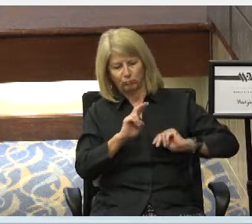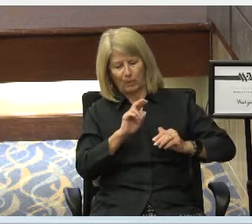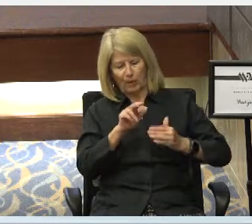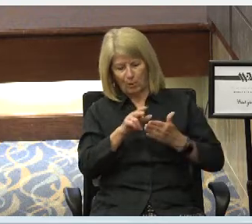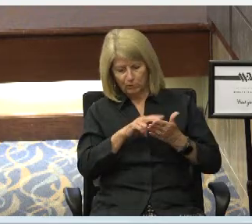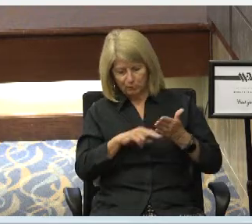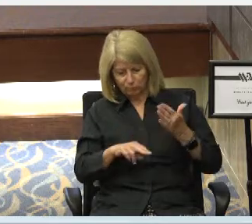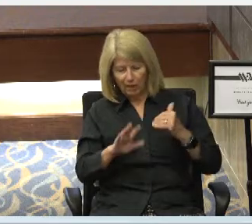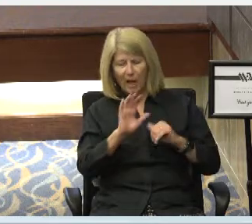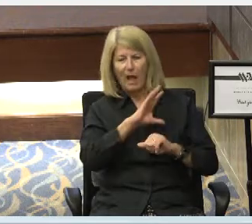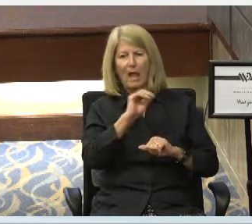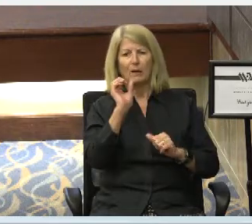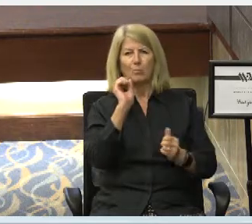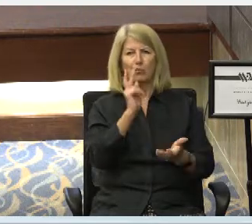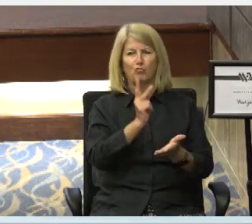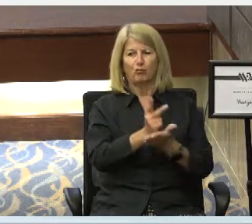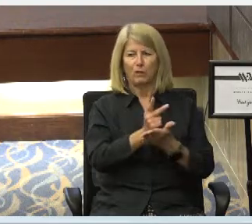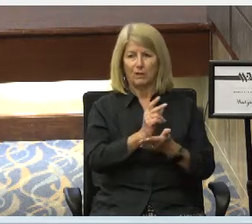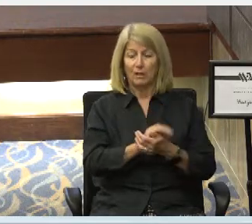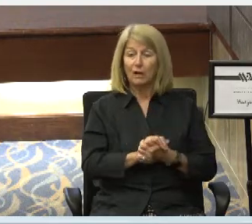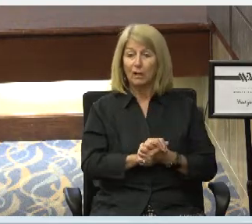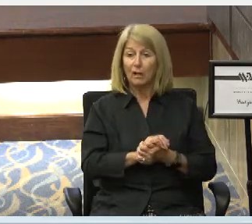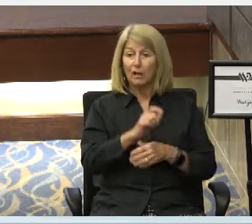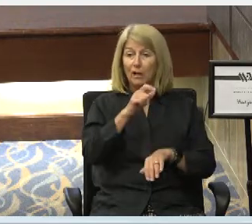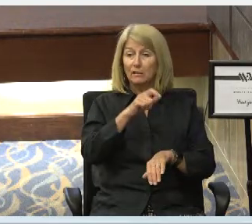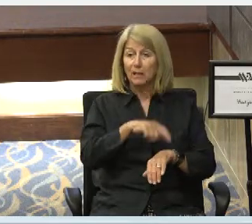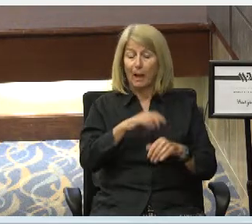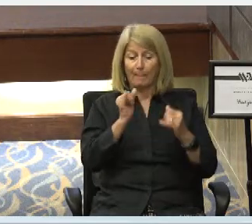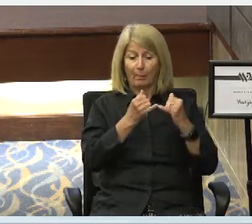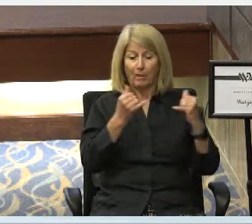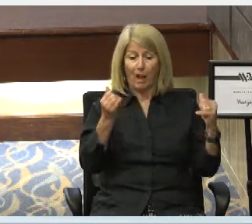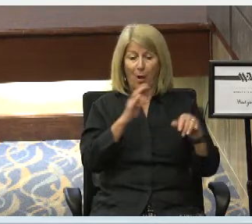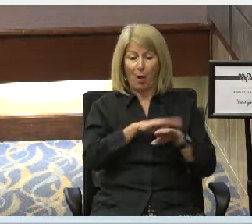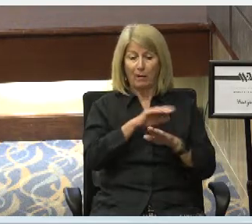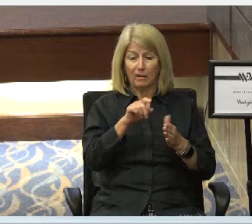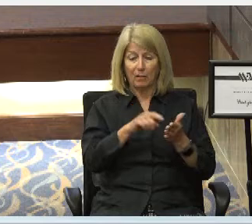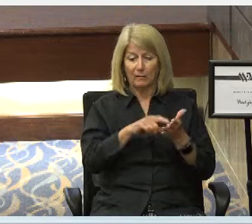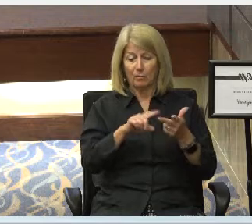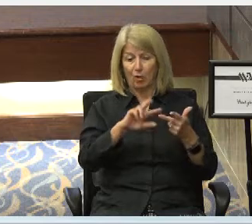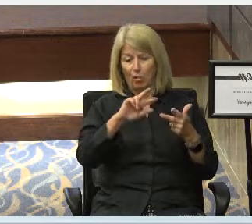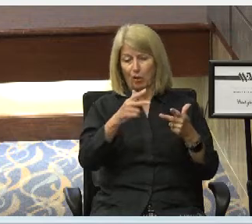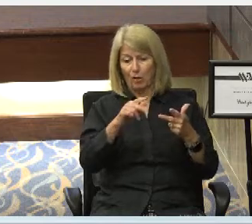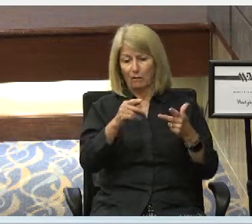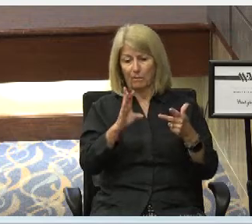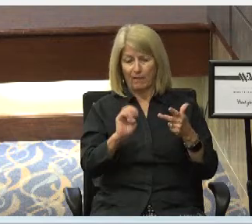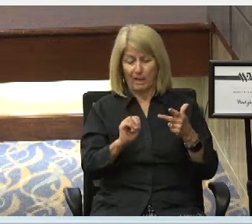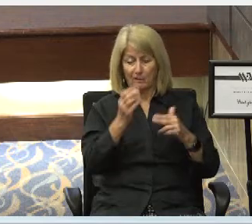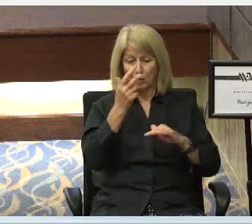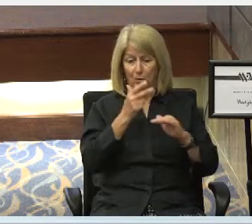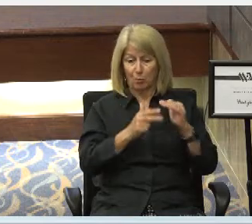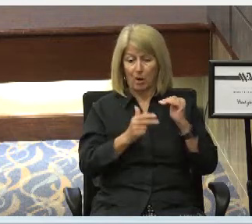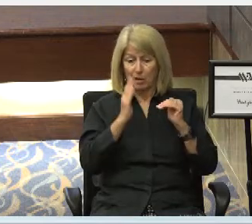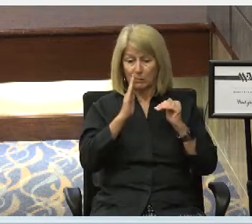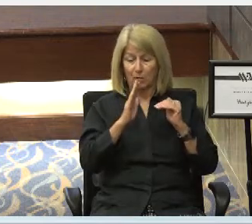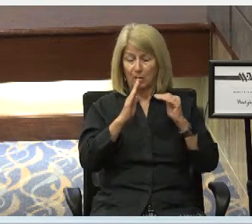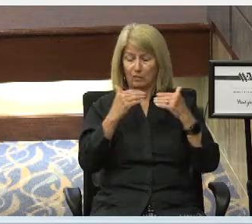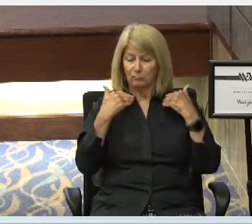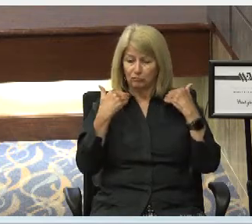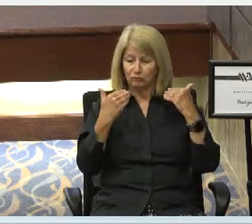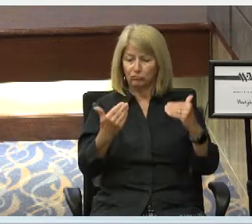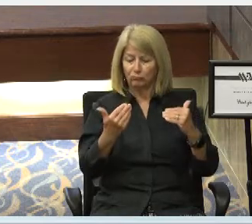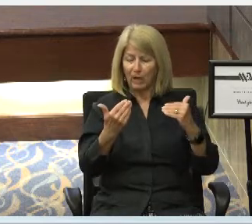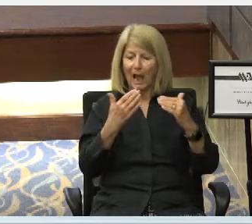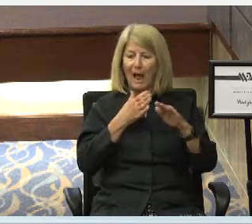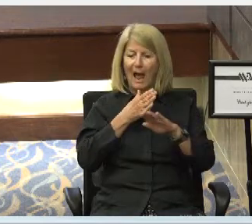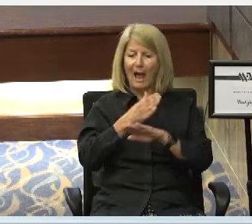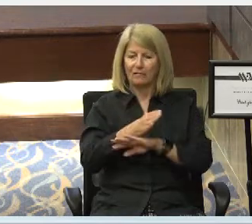approve those as we move forward. Timelines on this particular phase: the garage will commence after council's approval